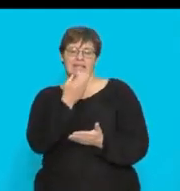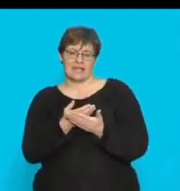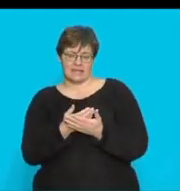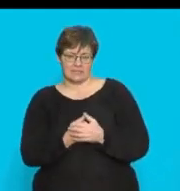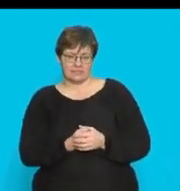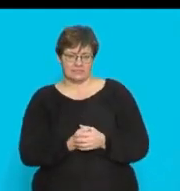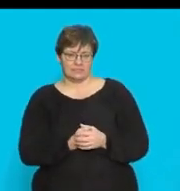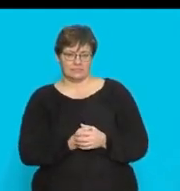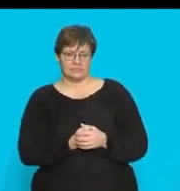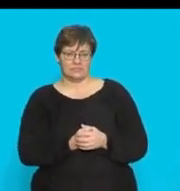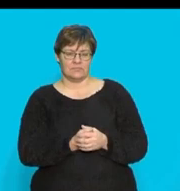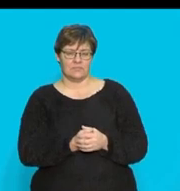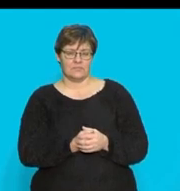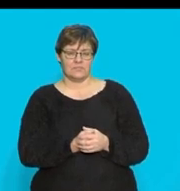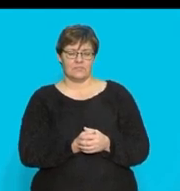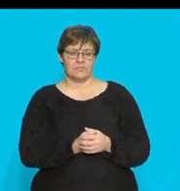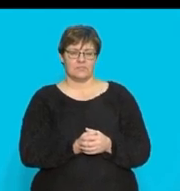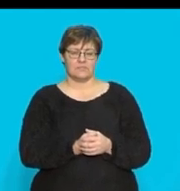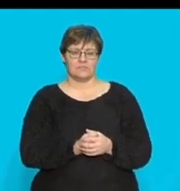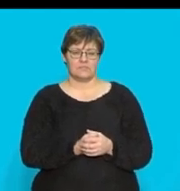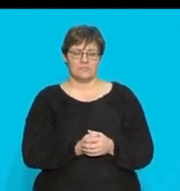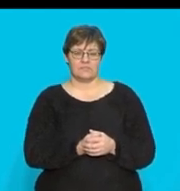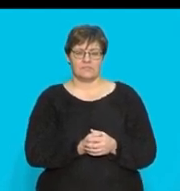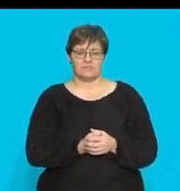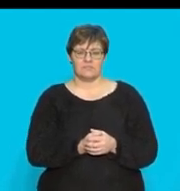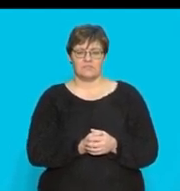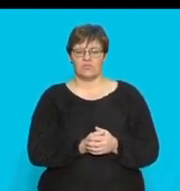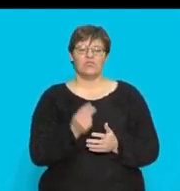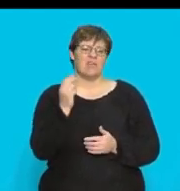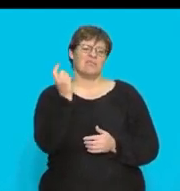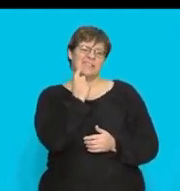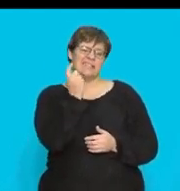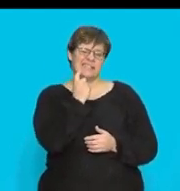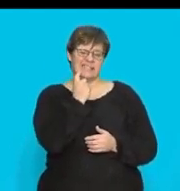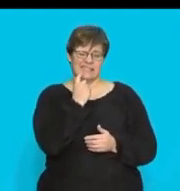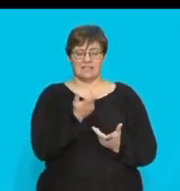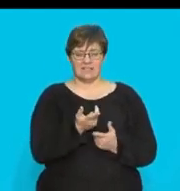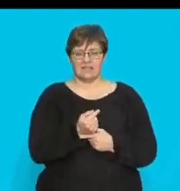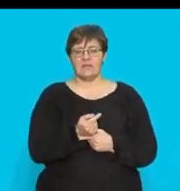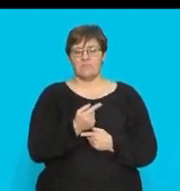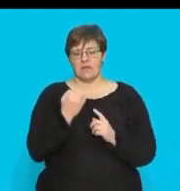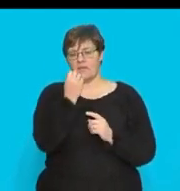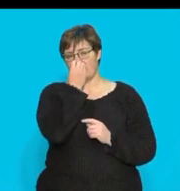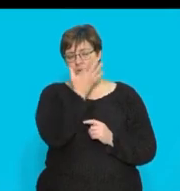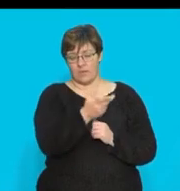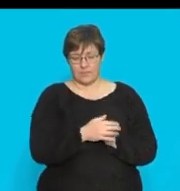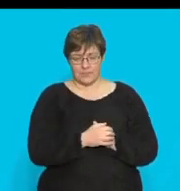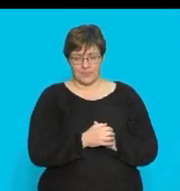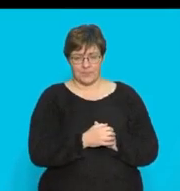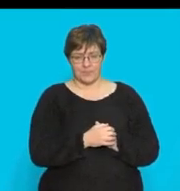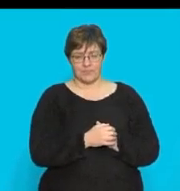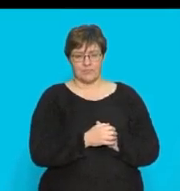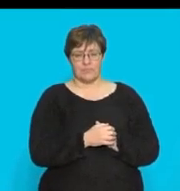which it could, right? So which part of the plant? Nice and easy part there, it is the